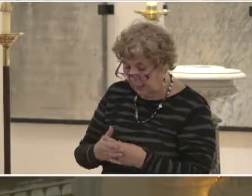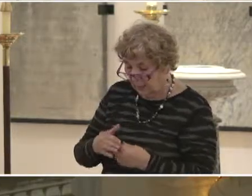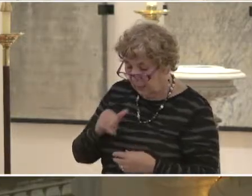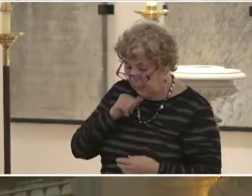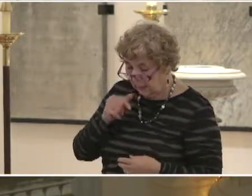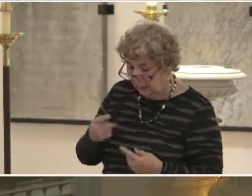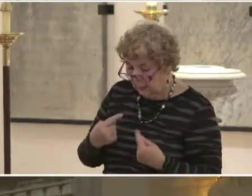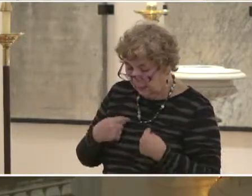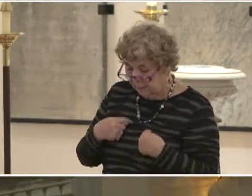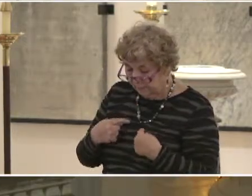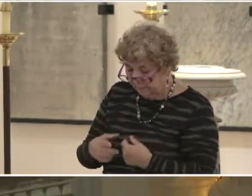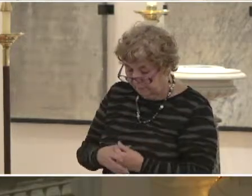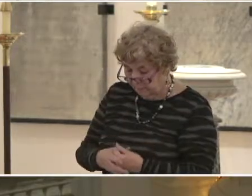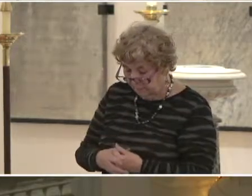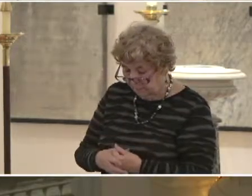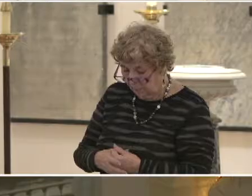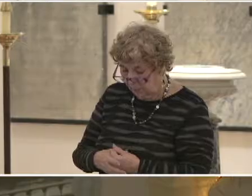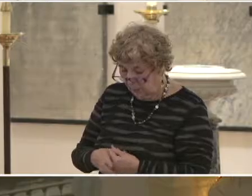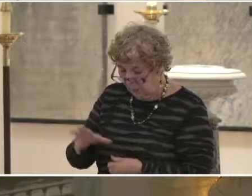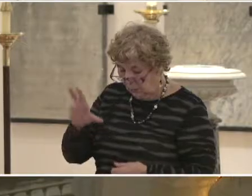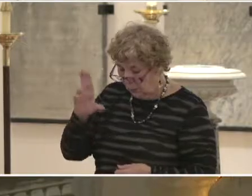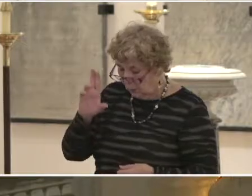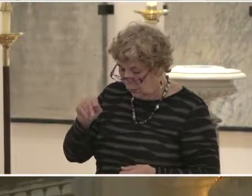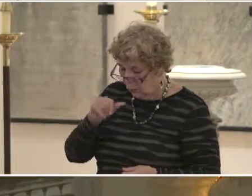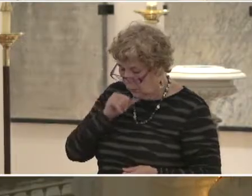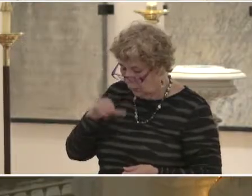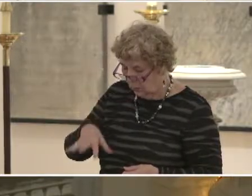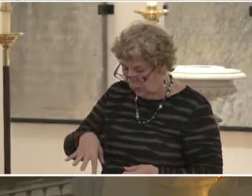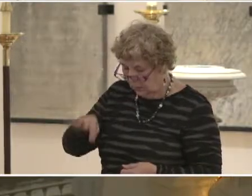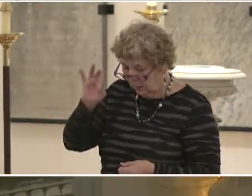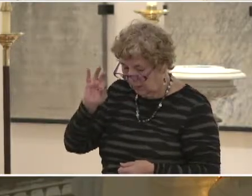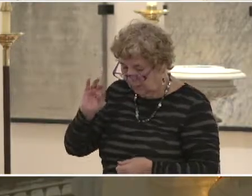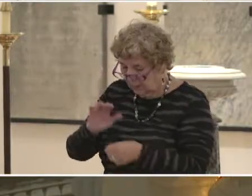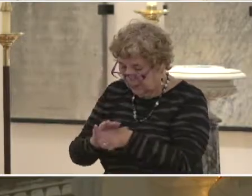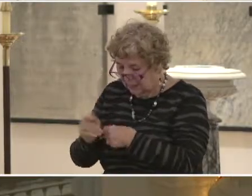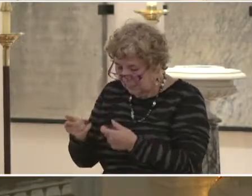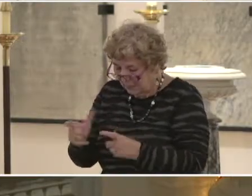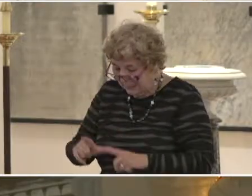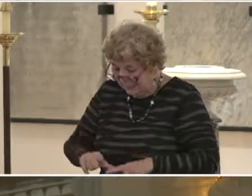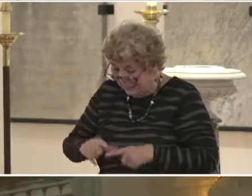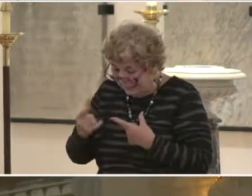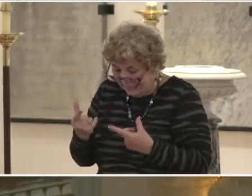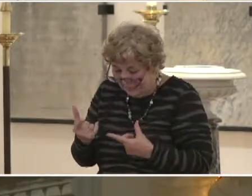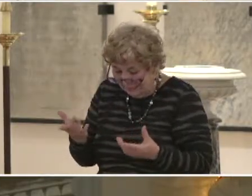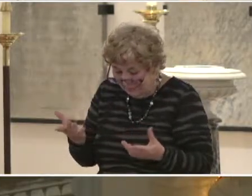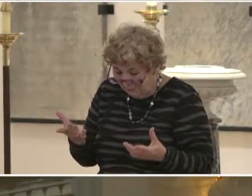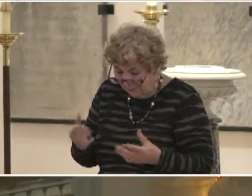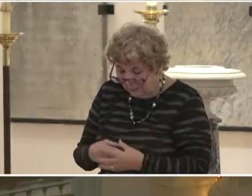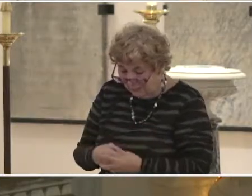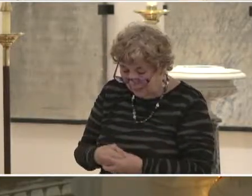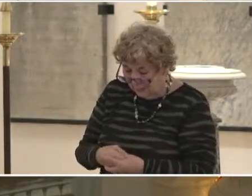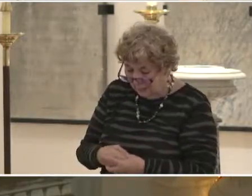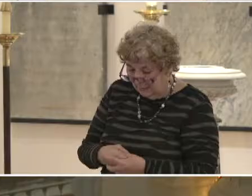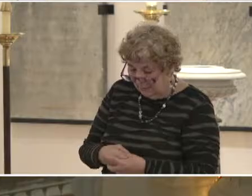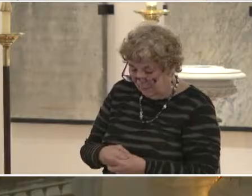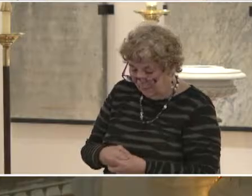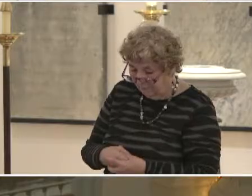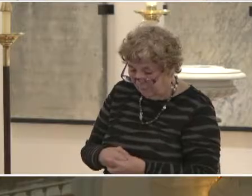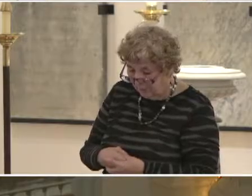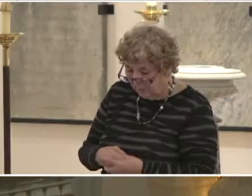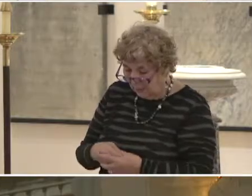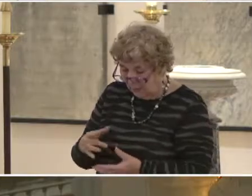As much as we may want to claim that all is well with our souls, we know that there are times